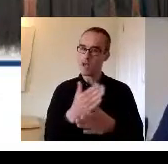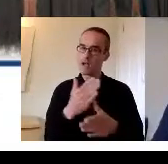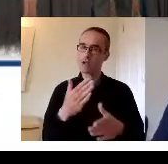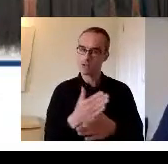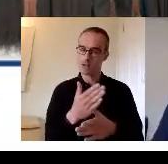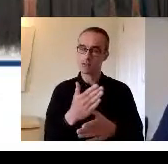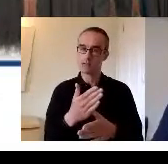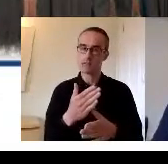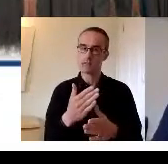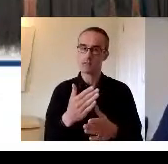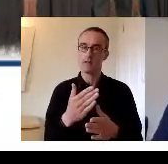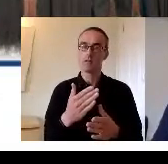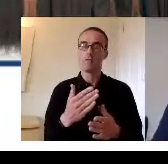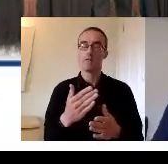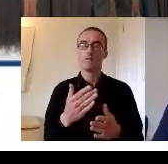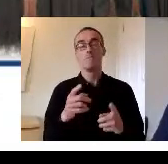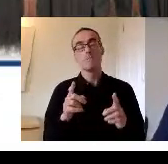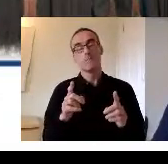address